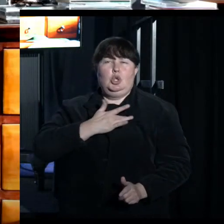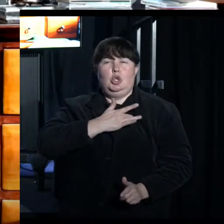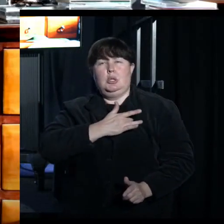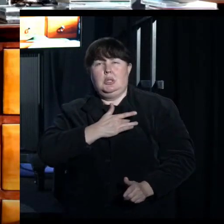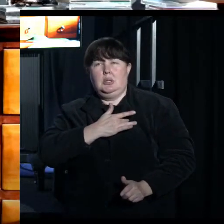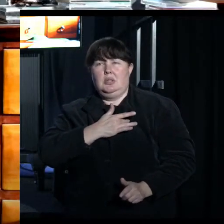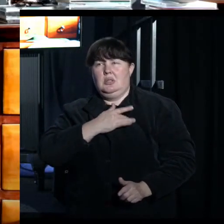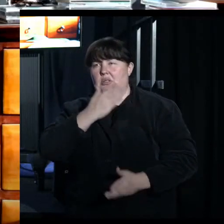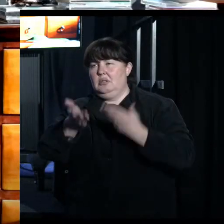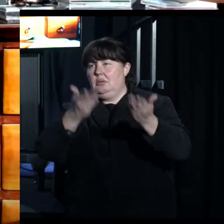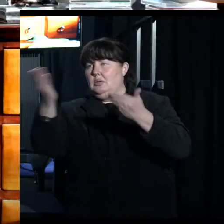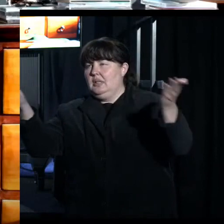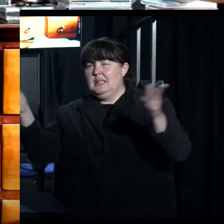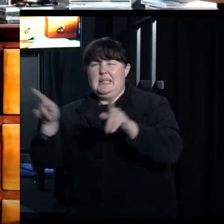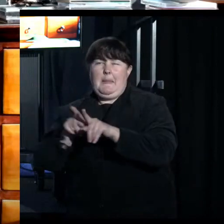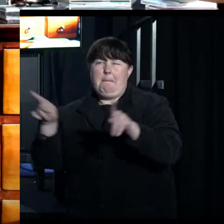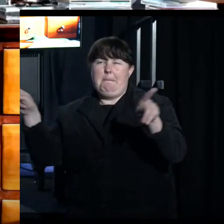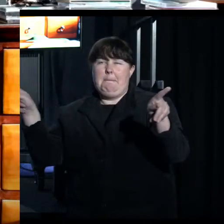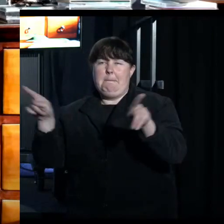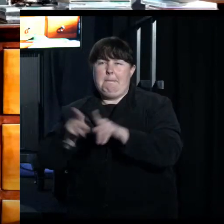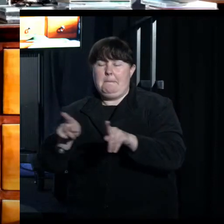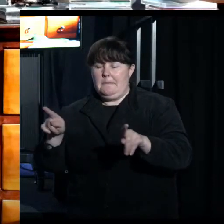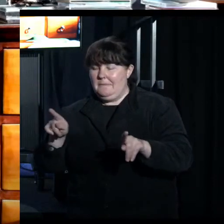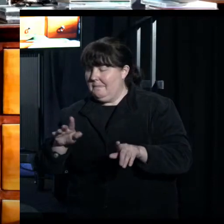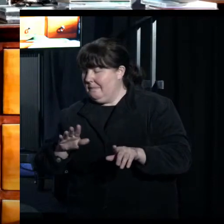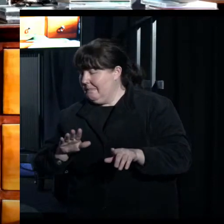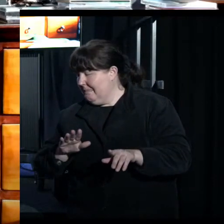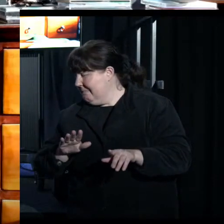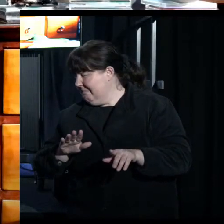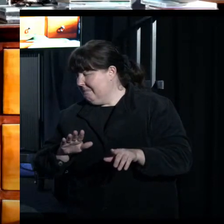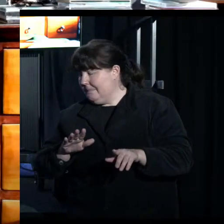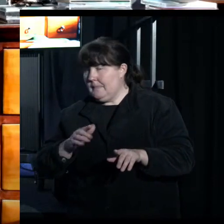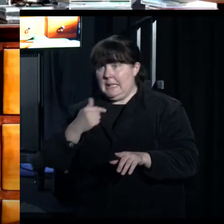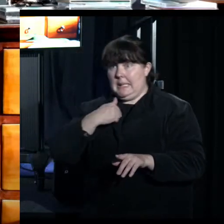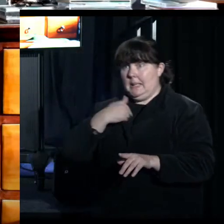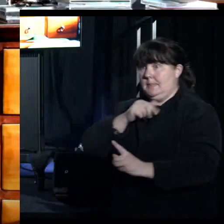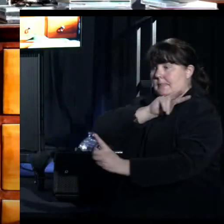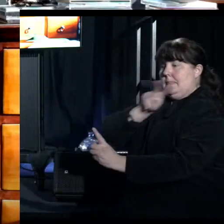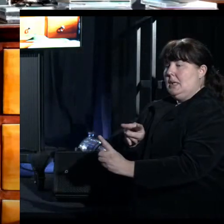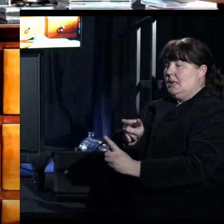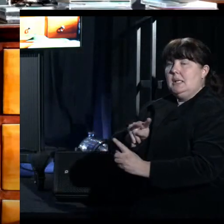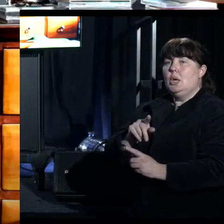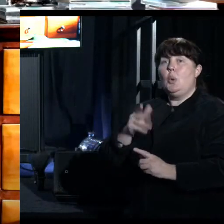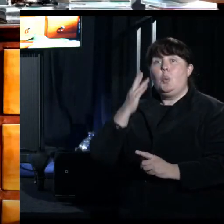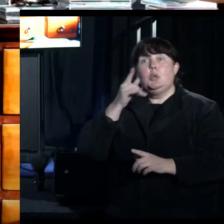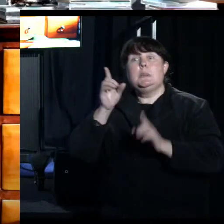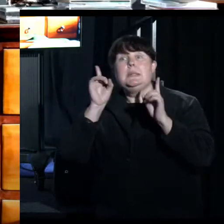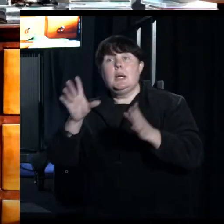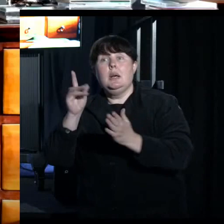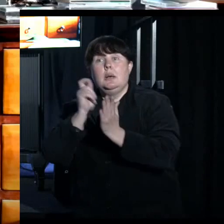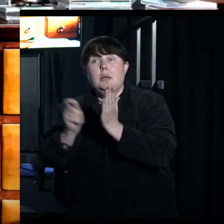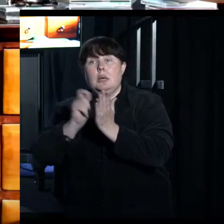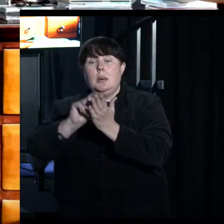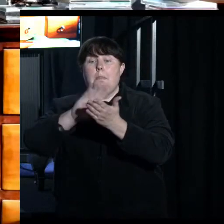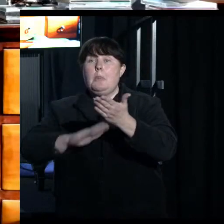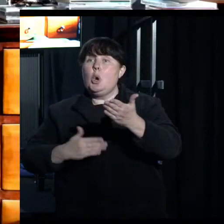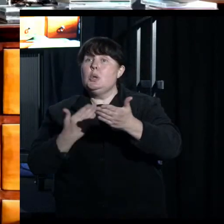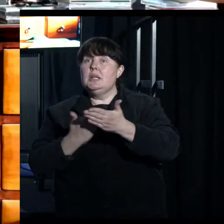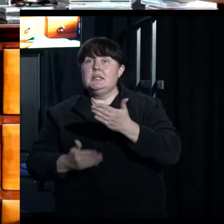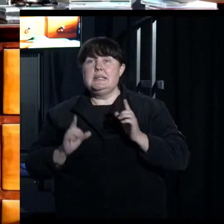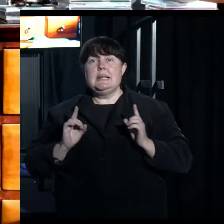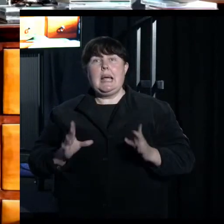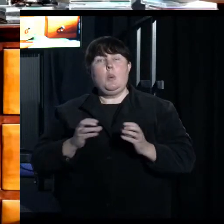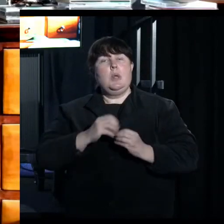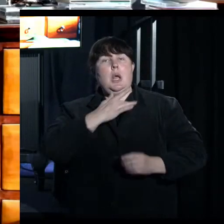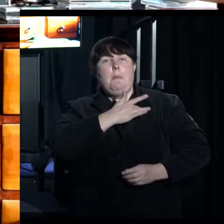reservoir of language, and out of that, construct whatever will allow you to construct.